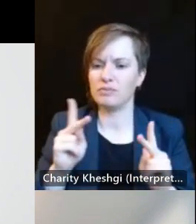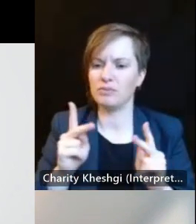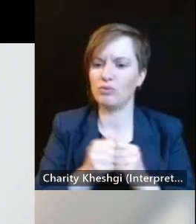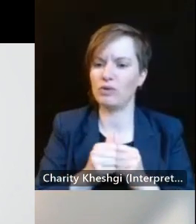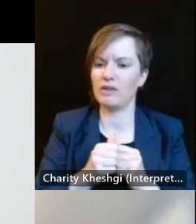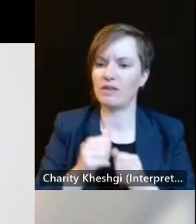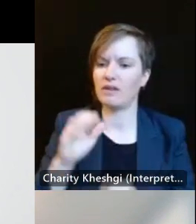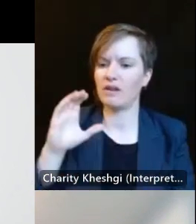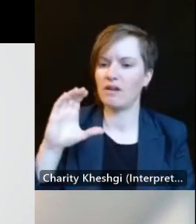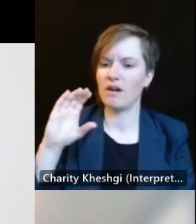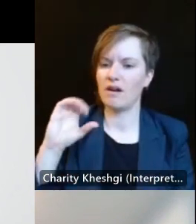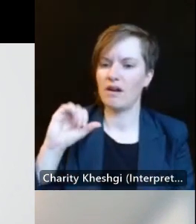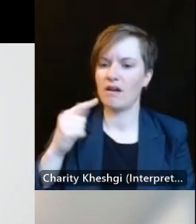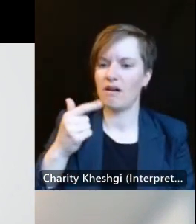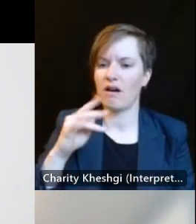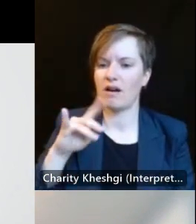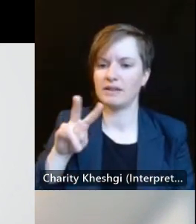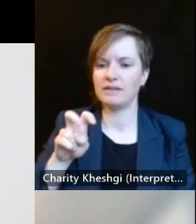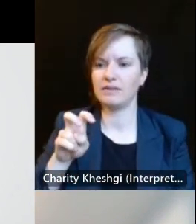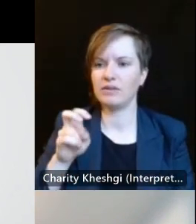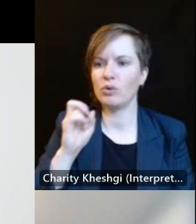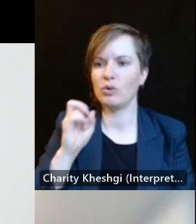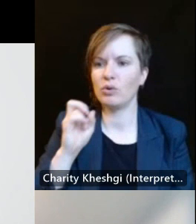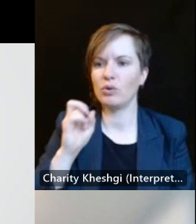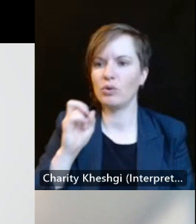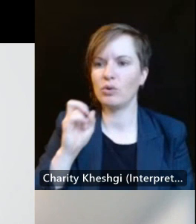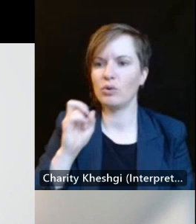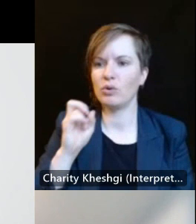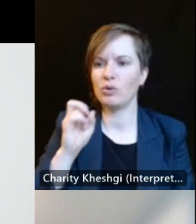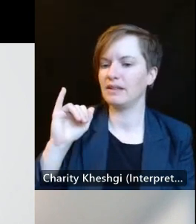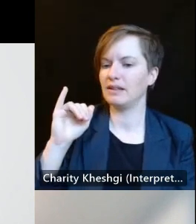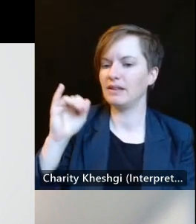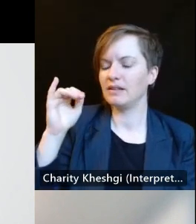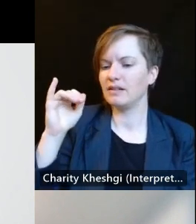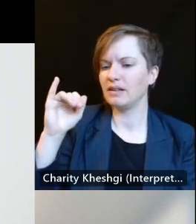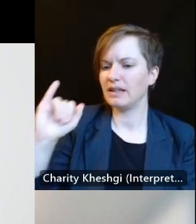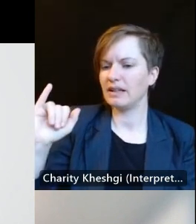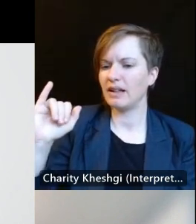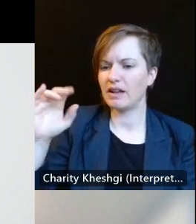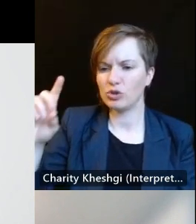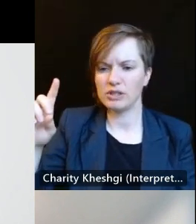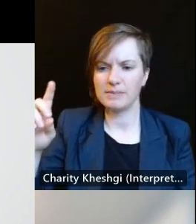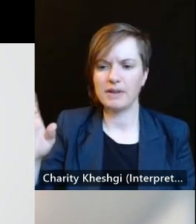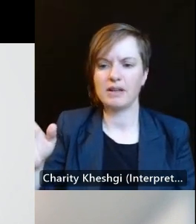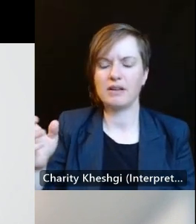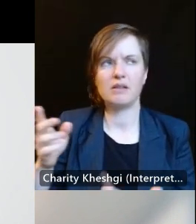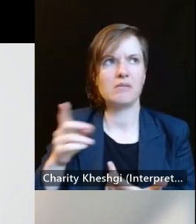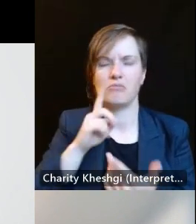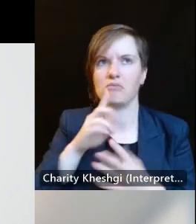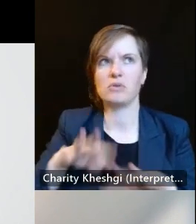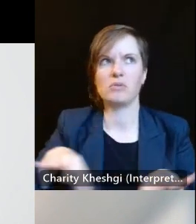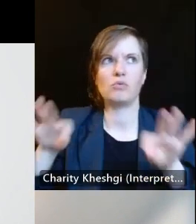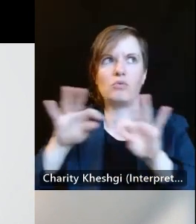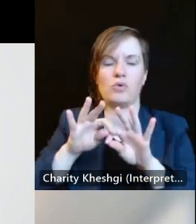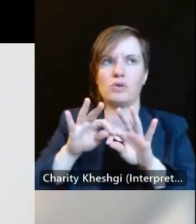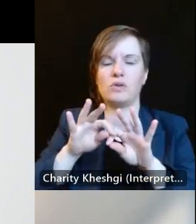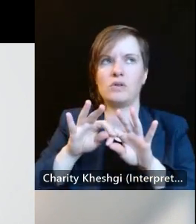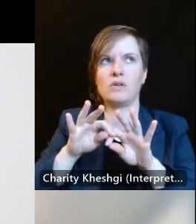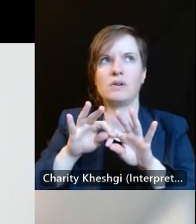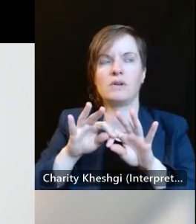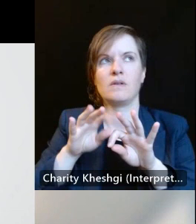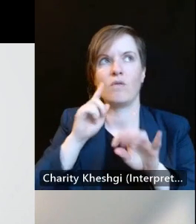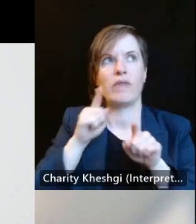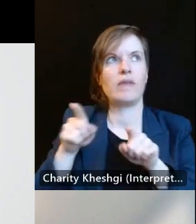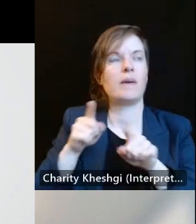being accommodated, it's imperative to ensure that any written or oral communications to the public are delivered in